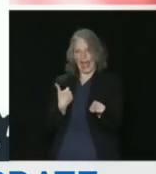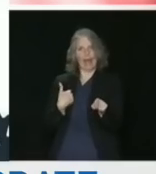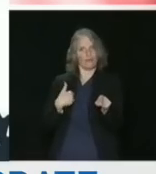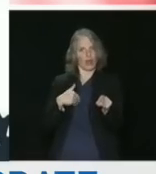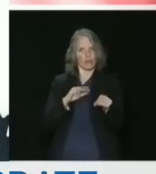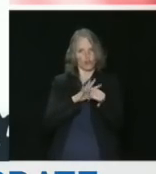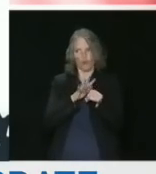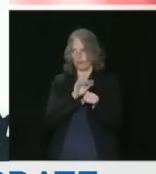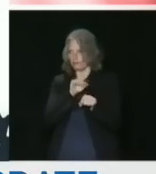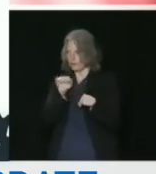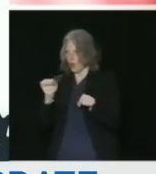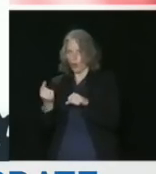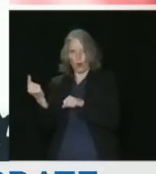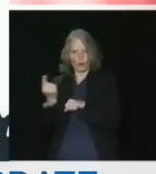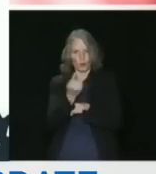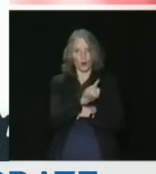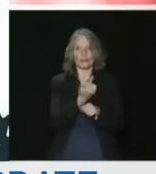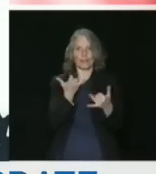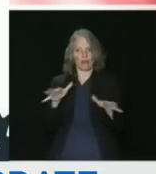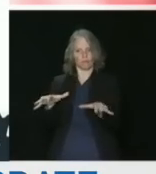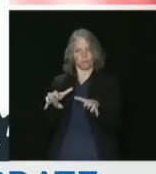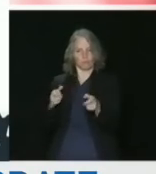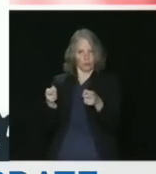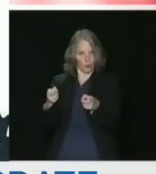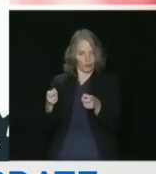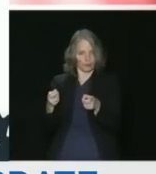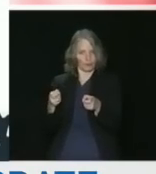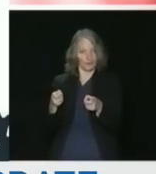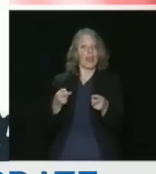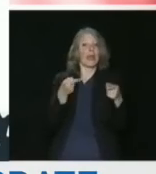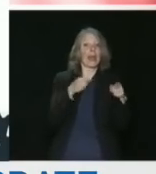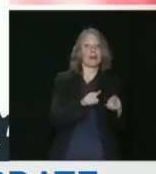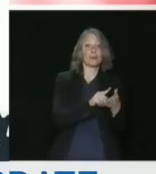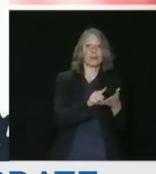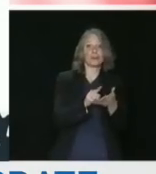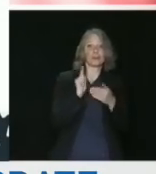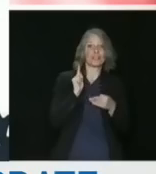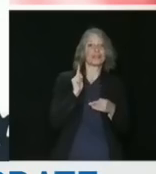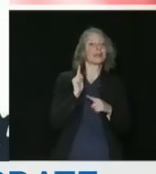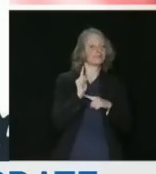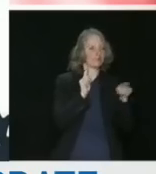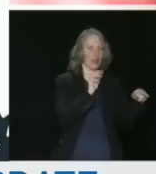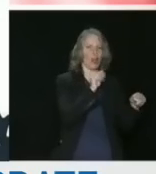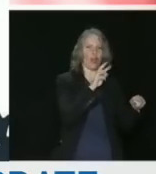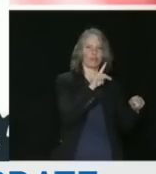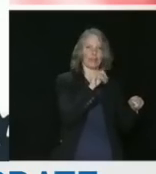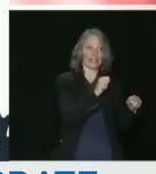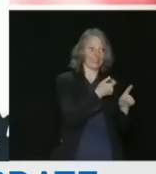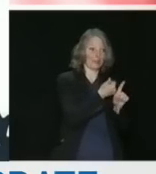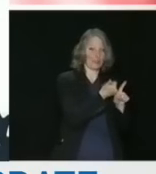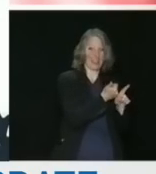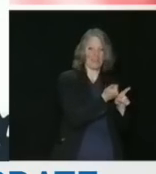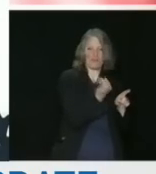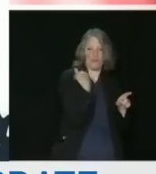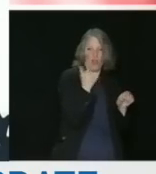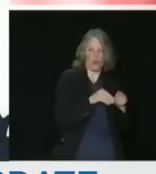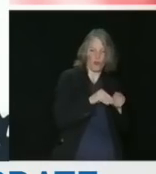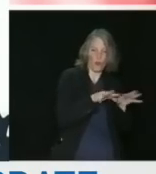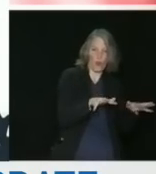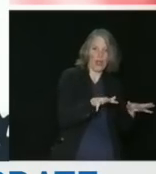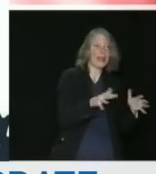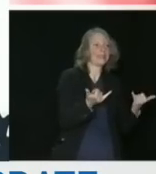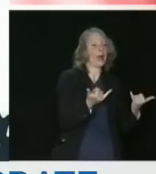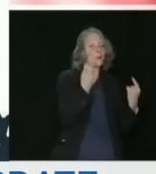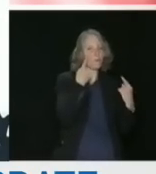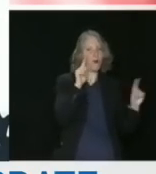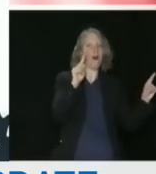This week has also marked the official ending of an earlier outbreak in Arviat, demonstrating that strong and